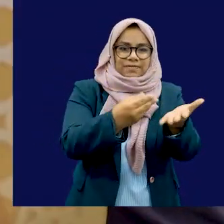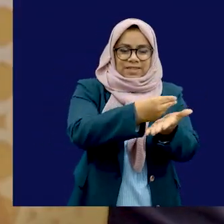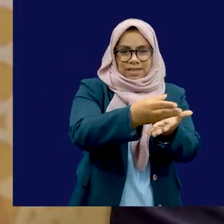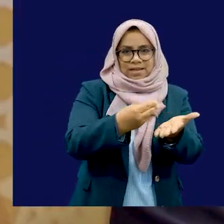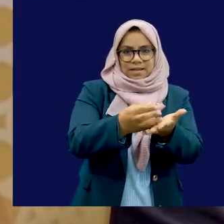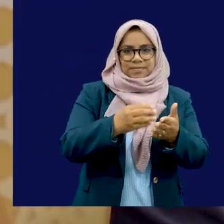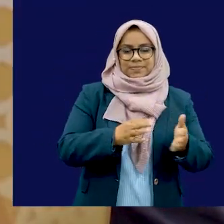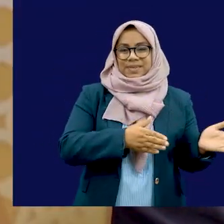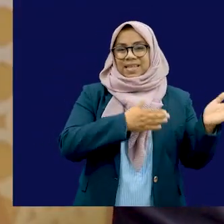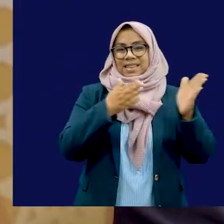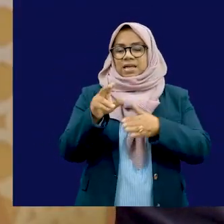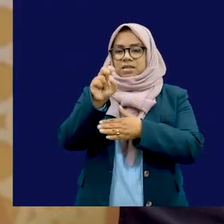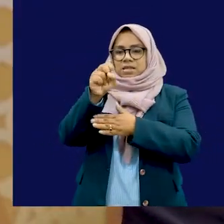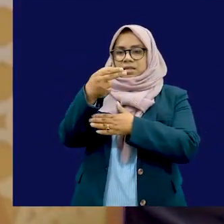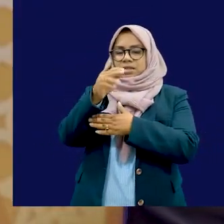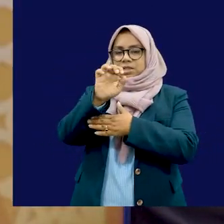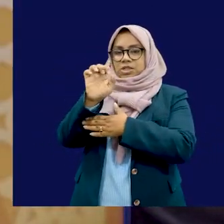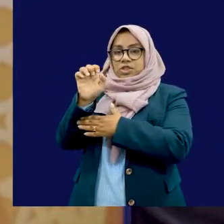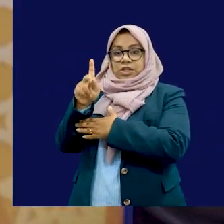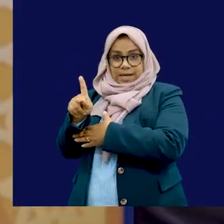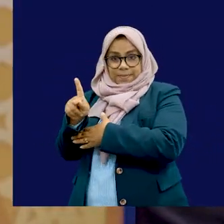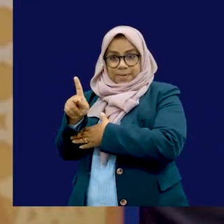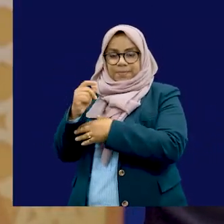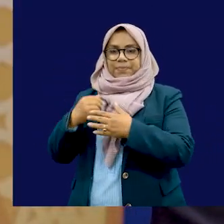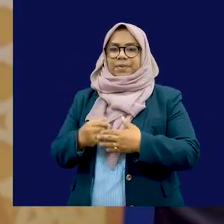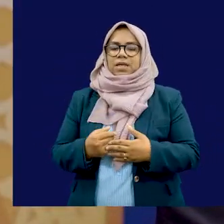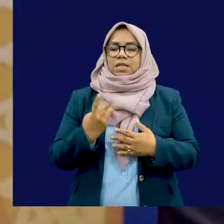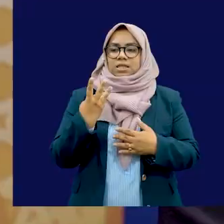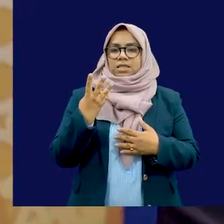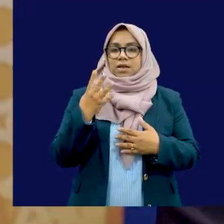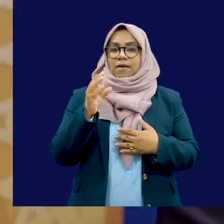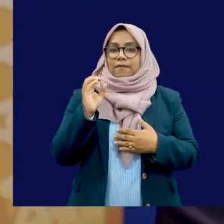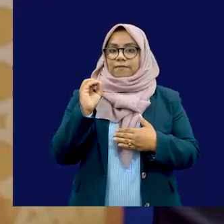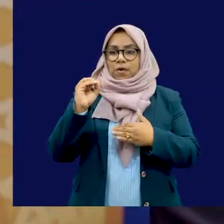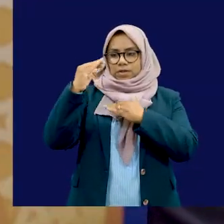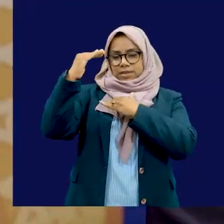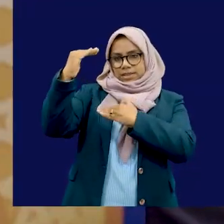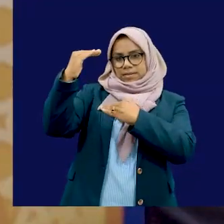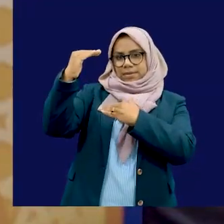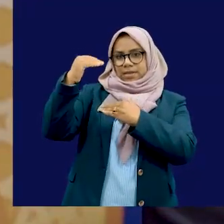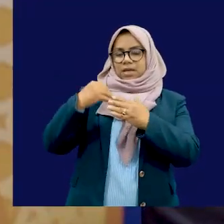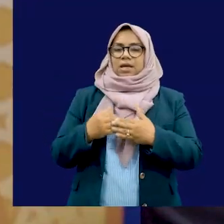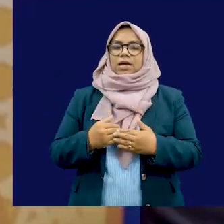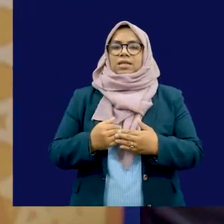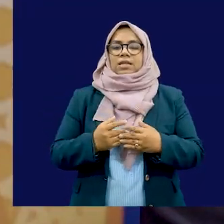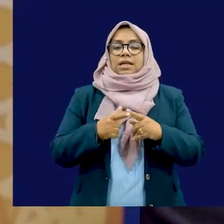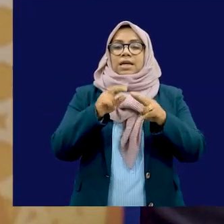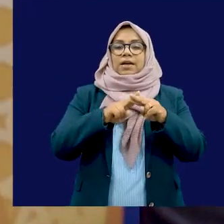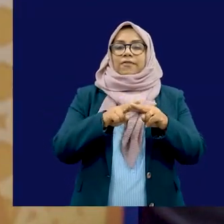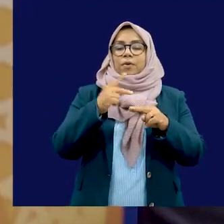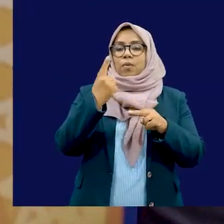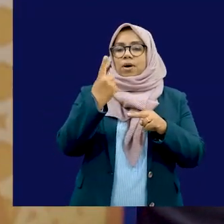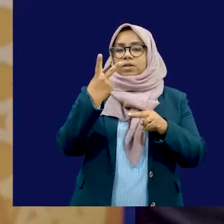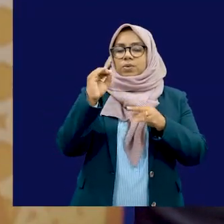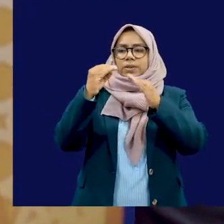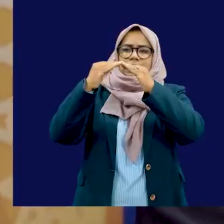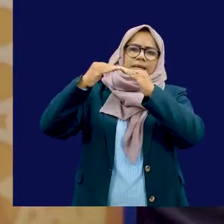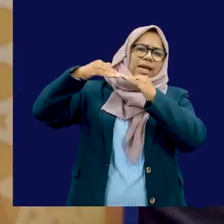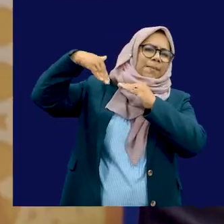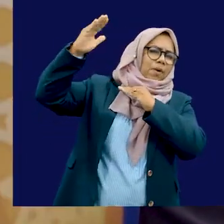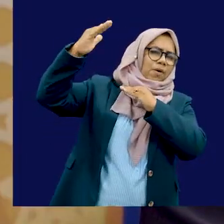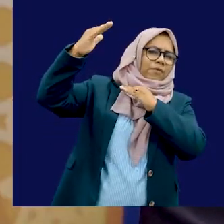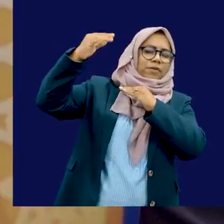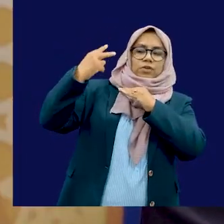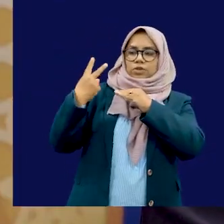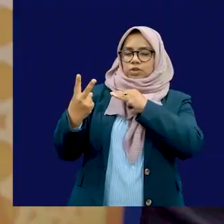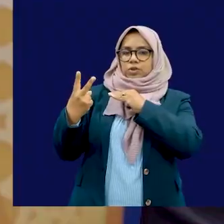is zakat on sheep. The nisab for sheep is 40, for which 1 sheep is due. If the number exceeds 120,